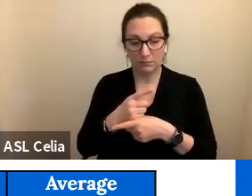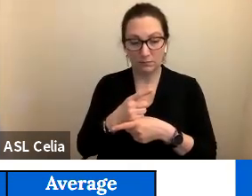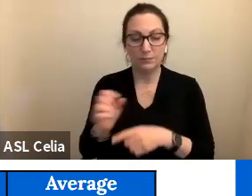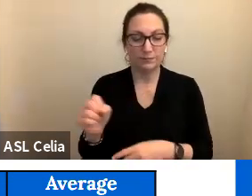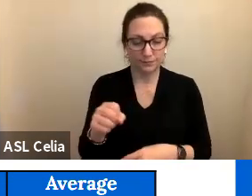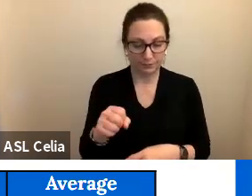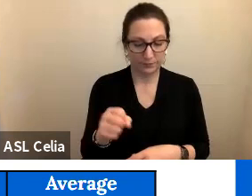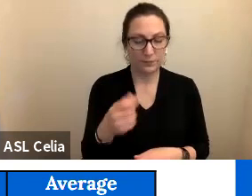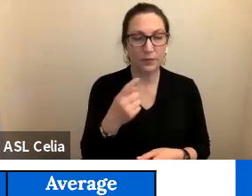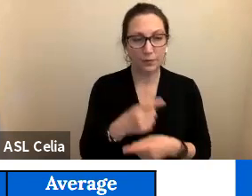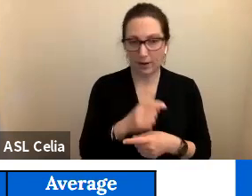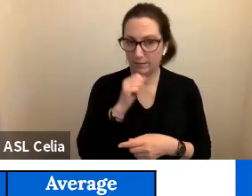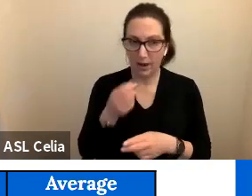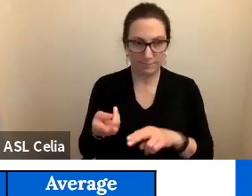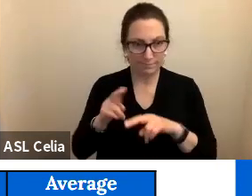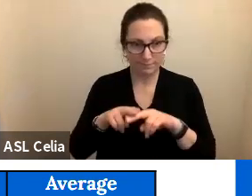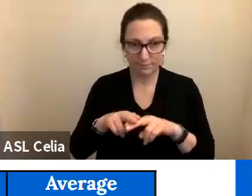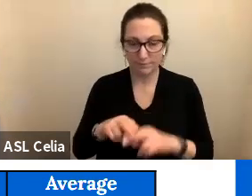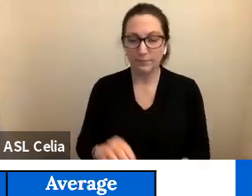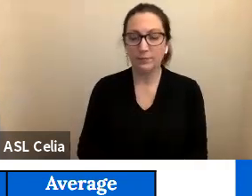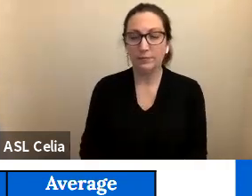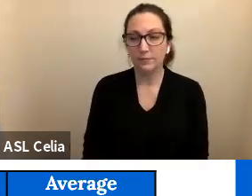Yes, it did. It was not rounded, correct.